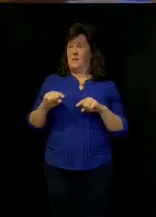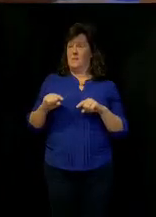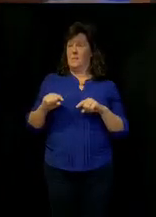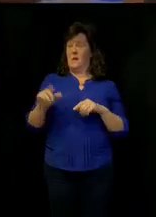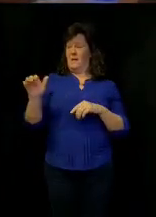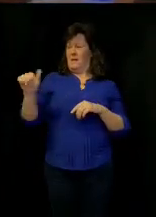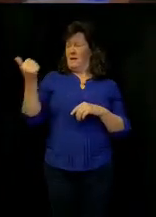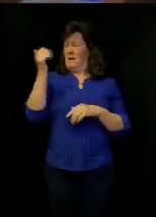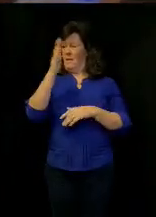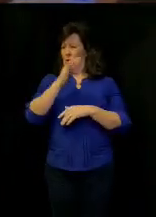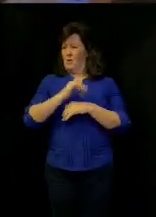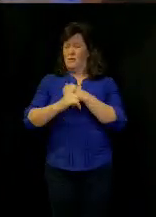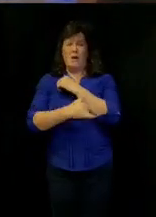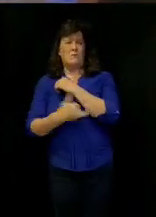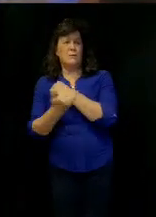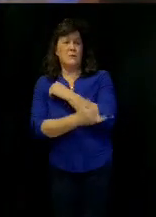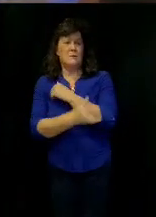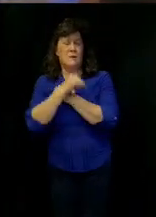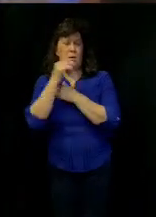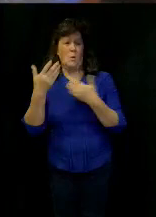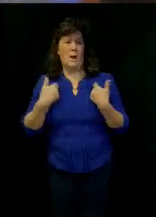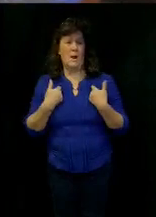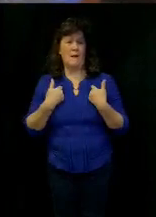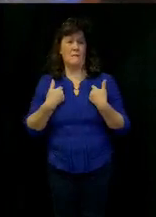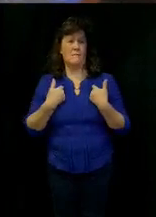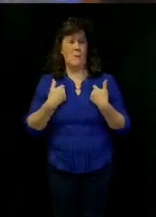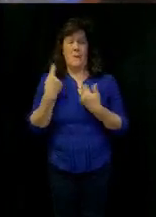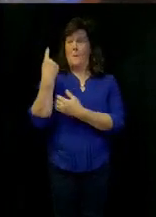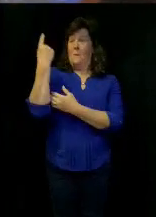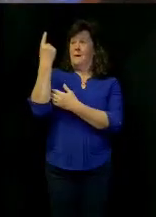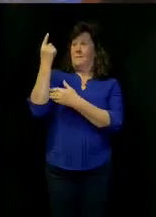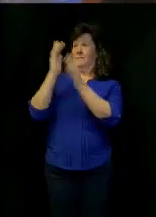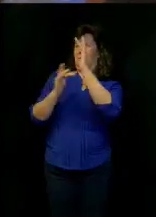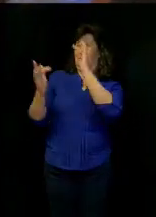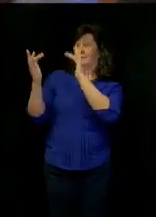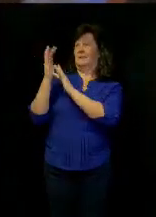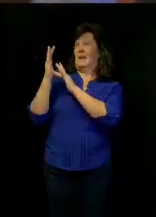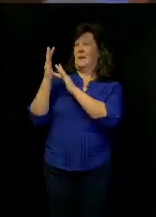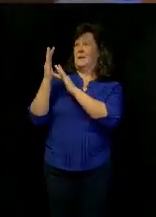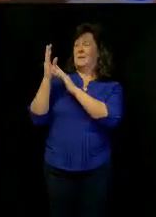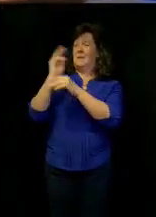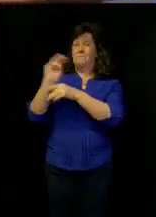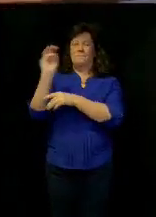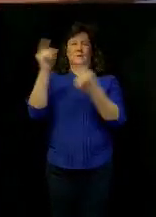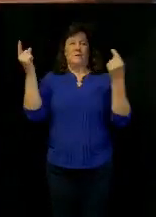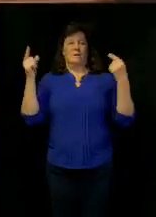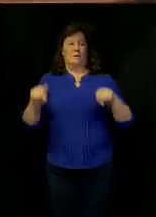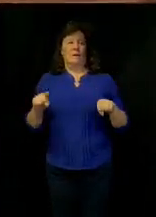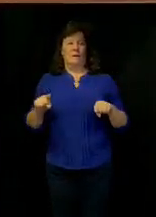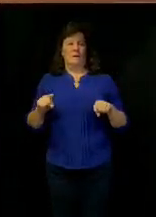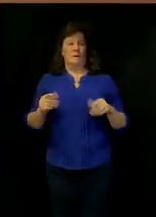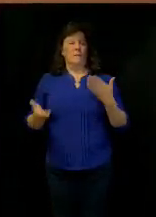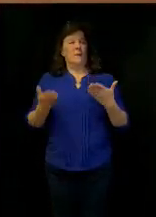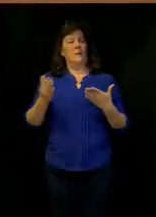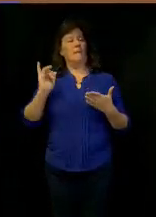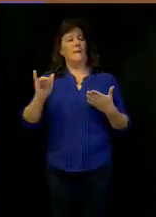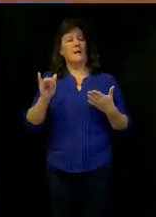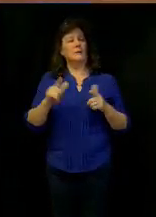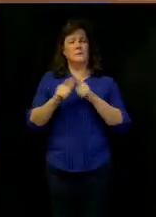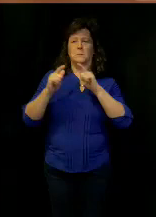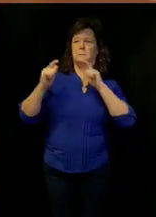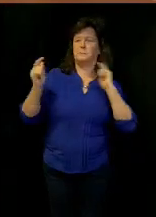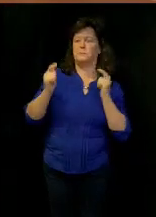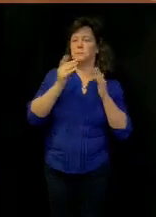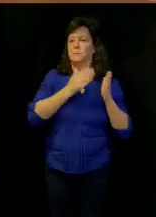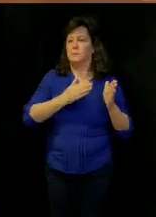else to turn to except for him. And maybe this is all maybe a big plan in order to get us to turn our eyes on Jesus and